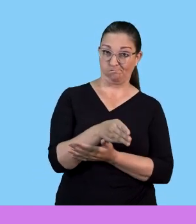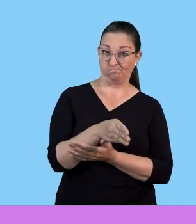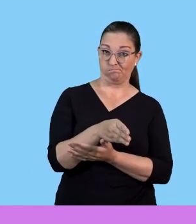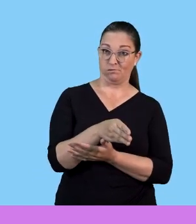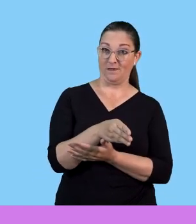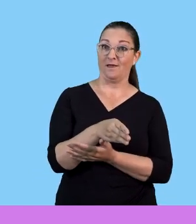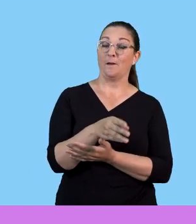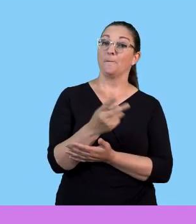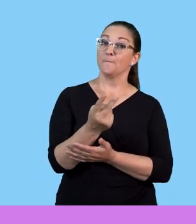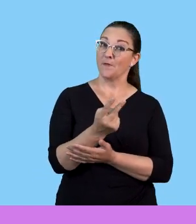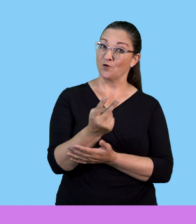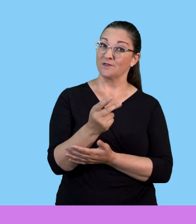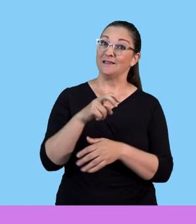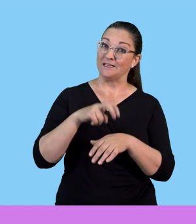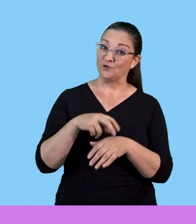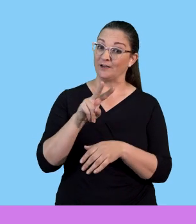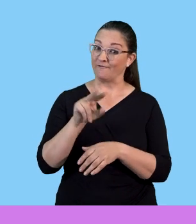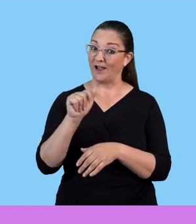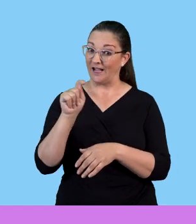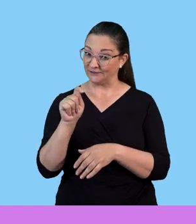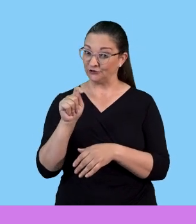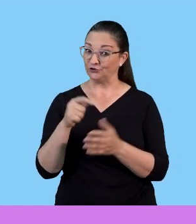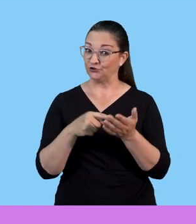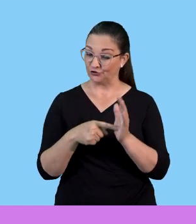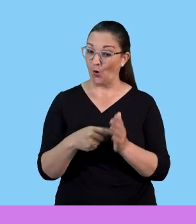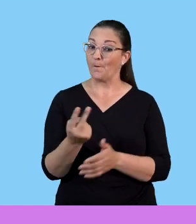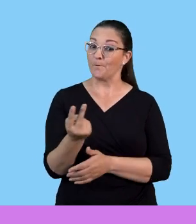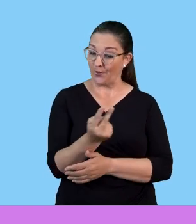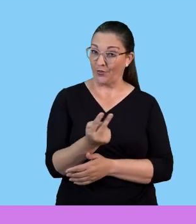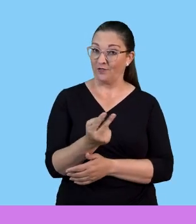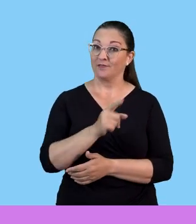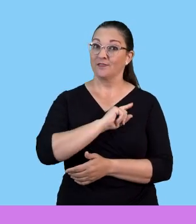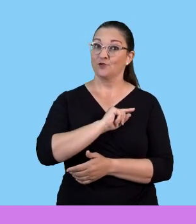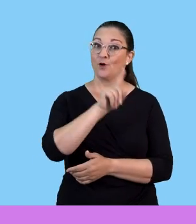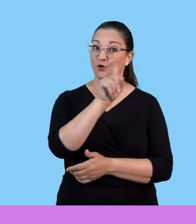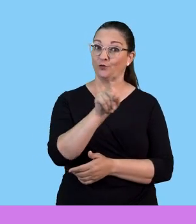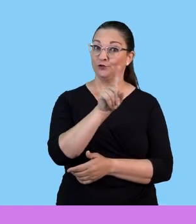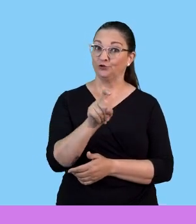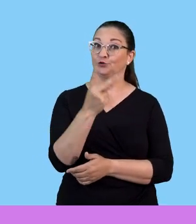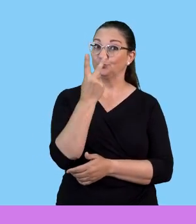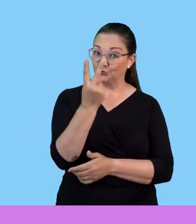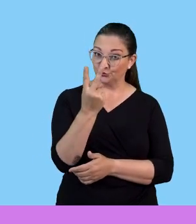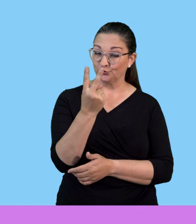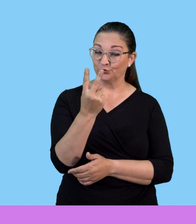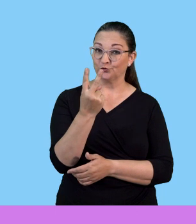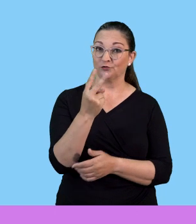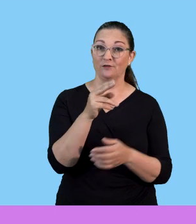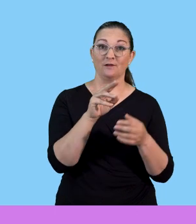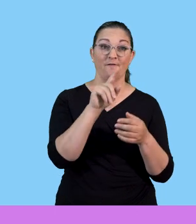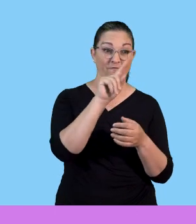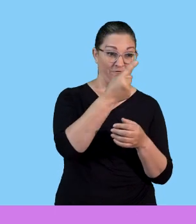B and show how the VAT was calculated. So this question has got two